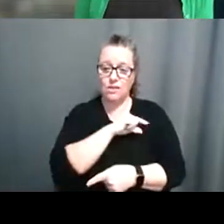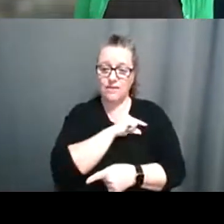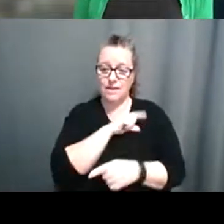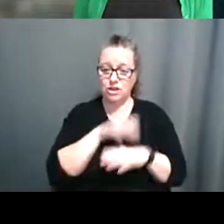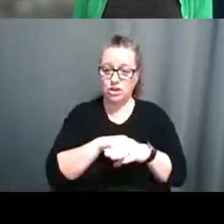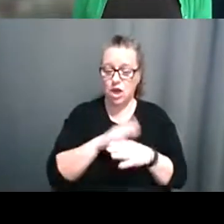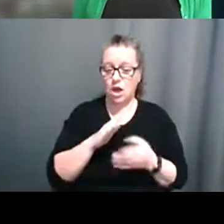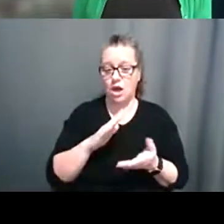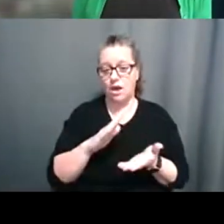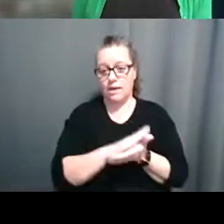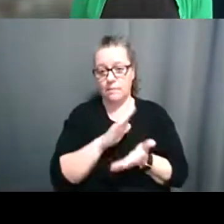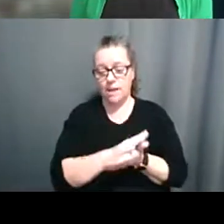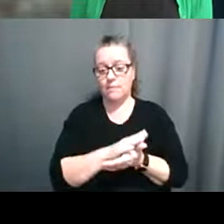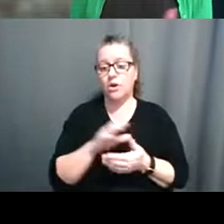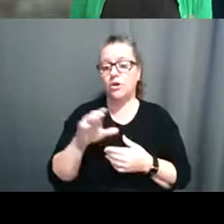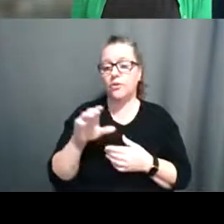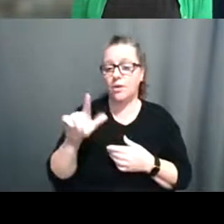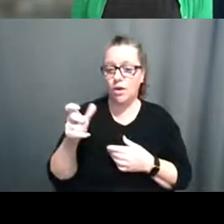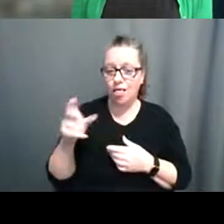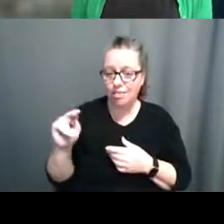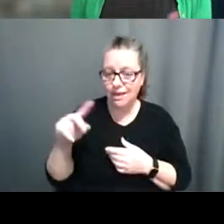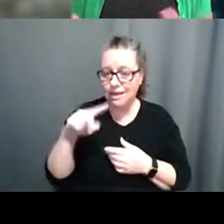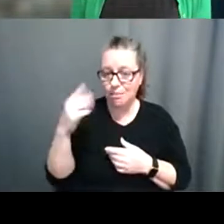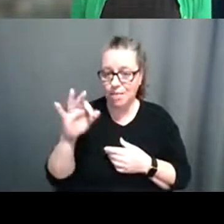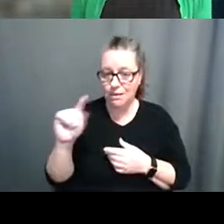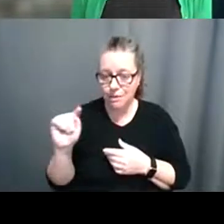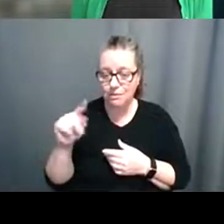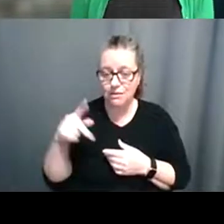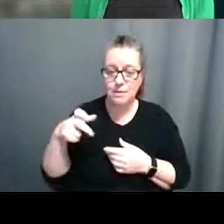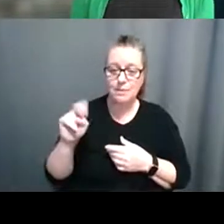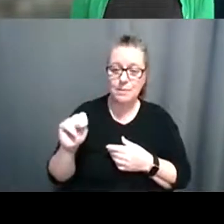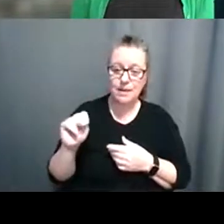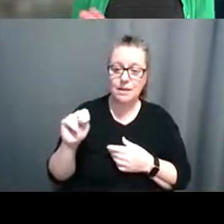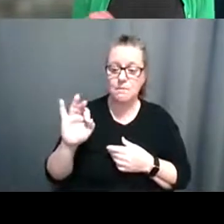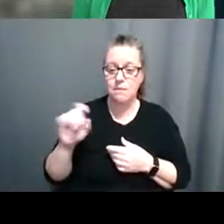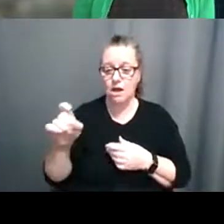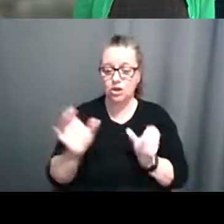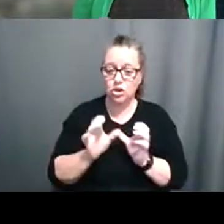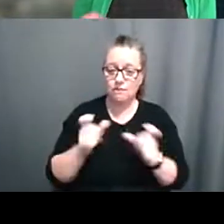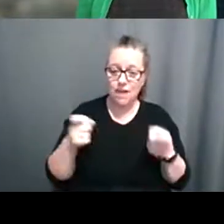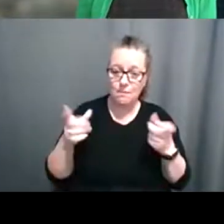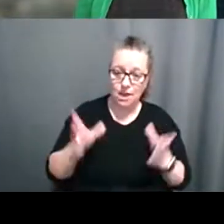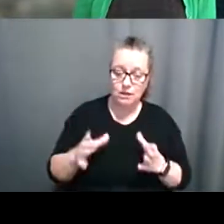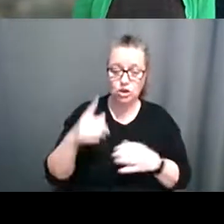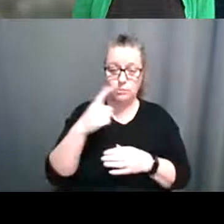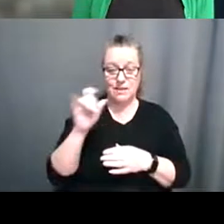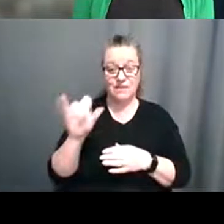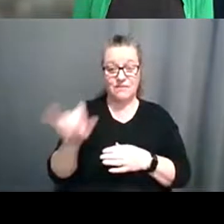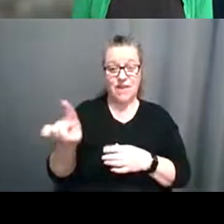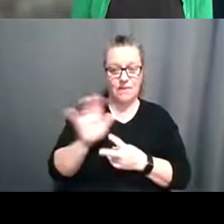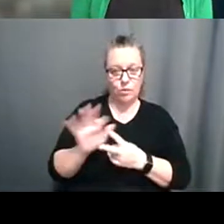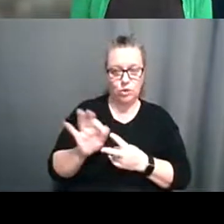a Lean Six Sigma Black Belt, a PMBOK certified project manager, and because of that, they were selected.